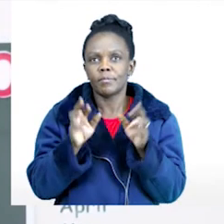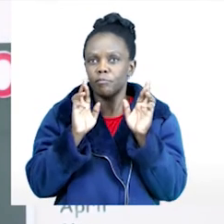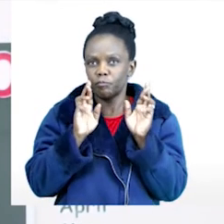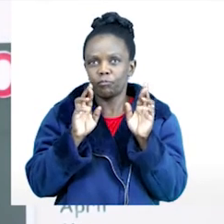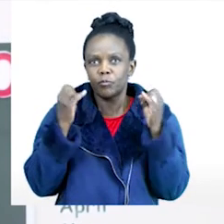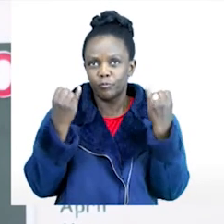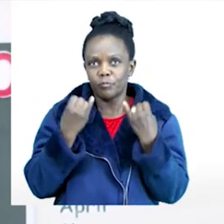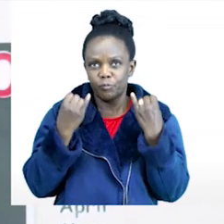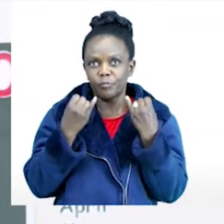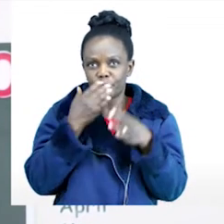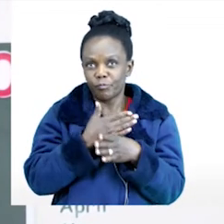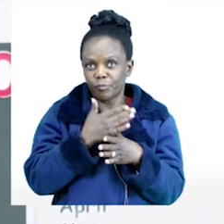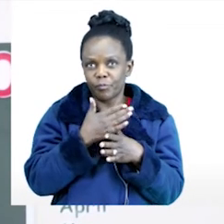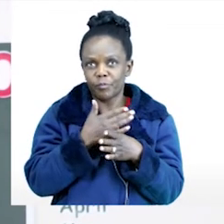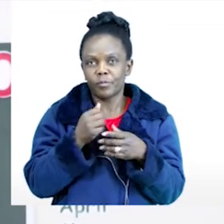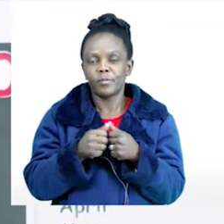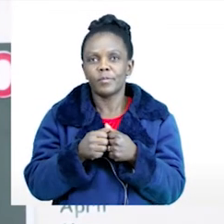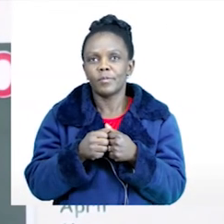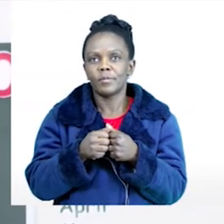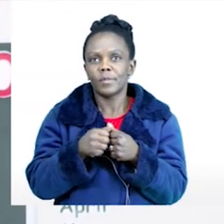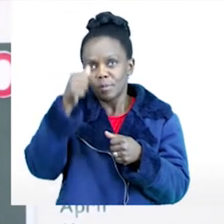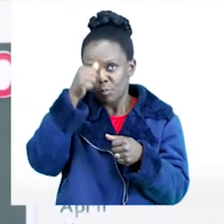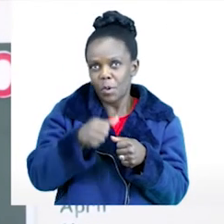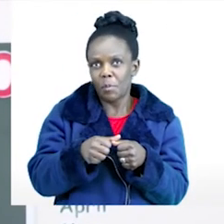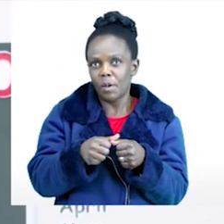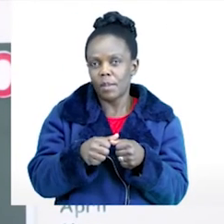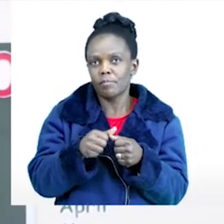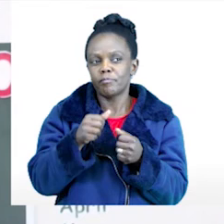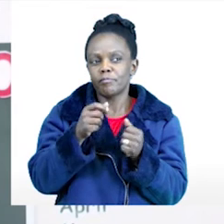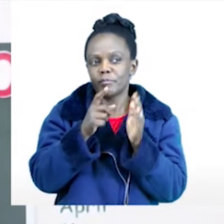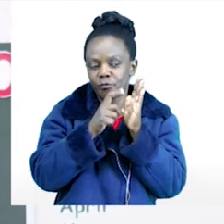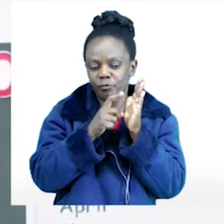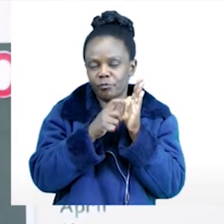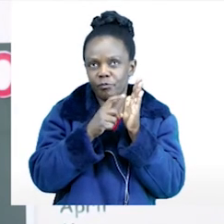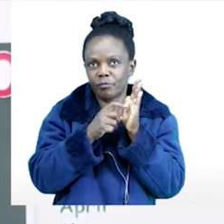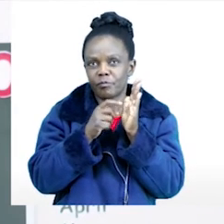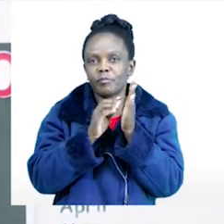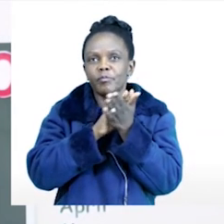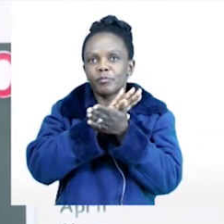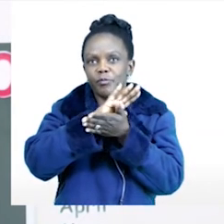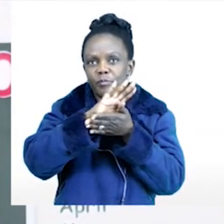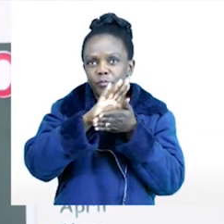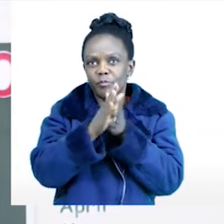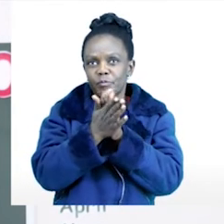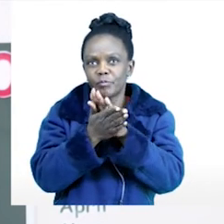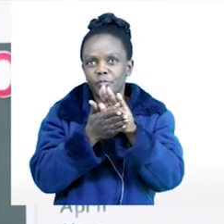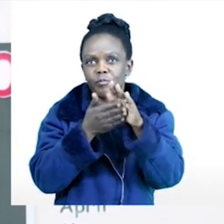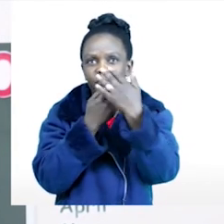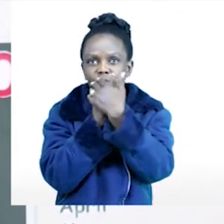this lesson. And remember, when we are sanitizing our hands, we need to make sure that we